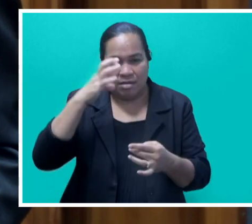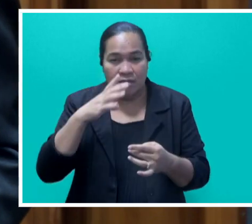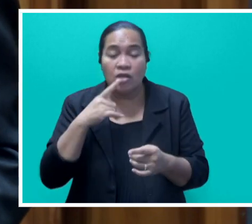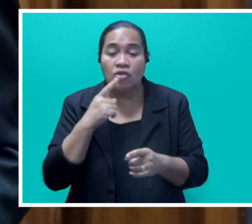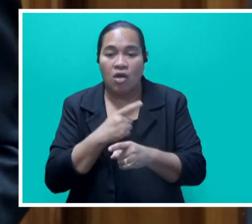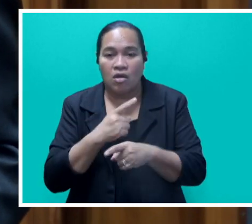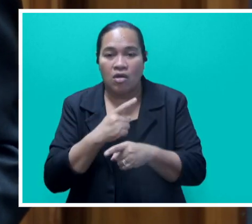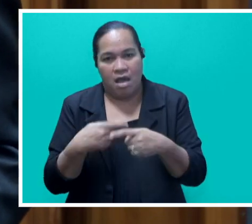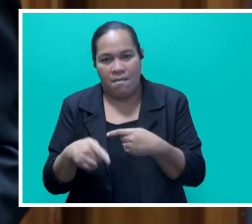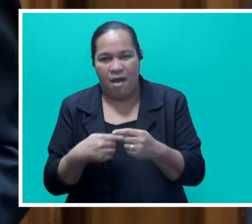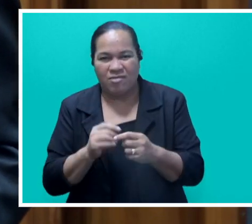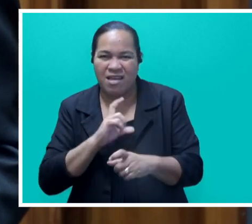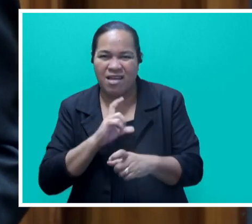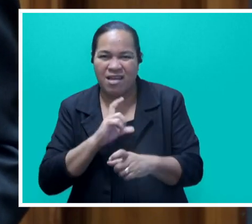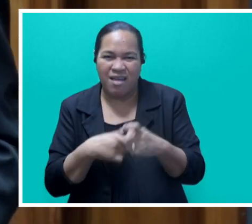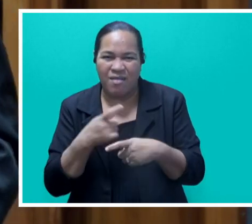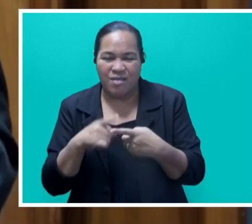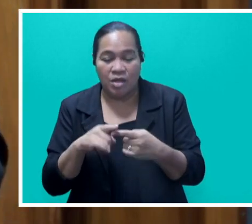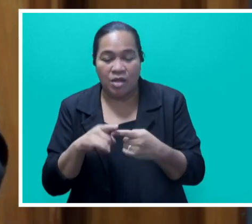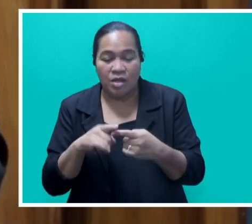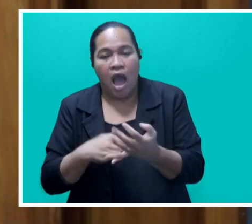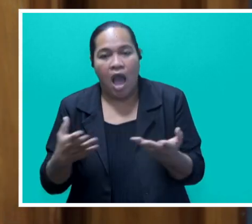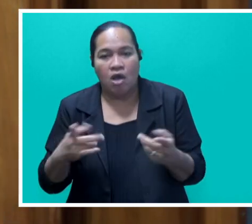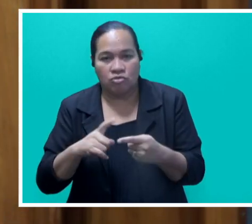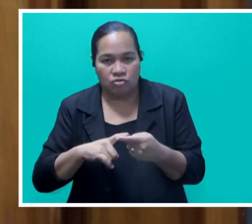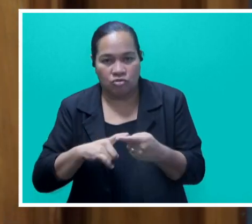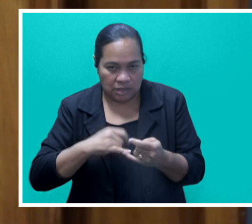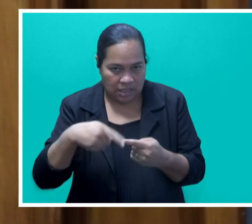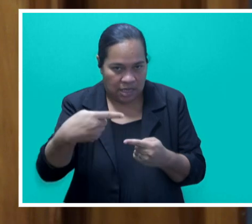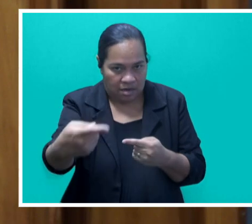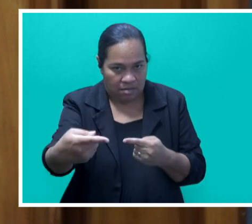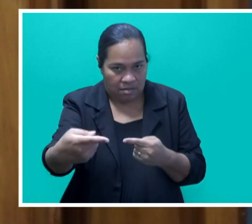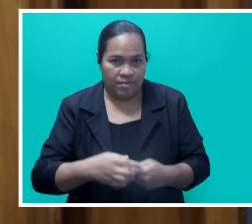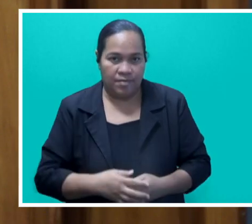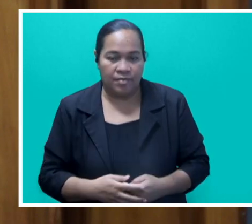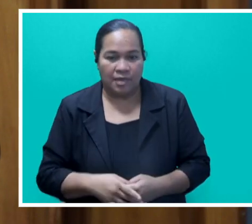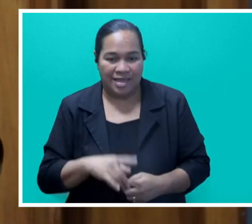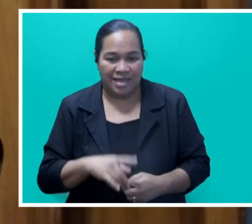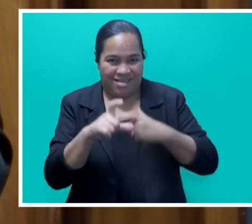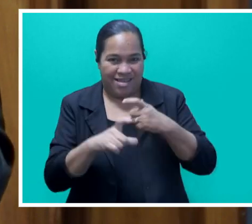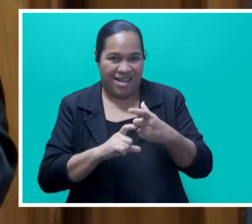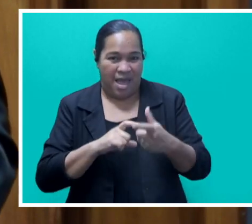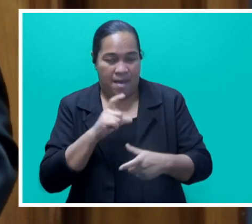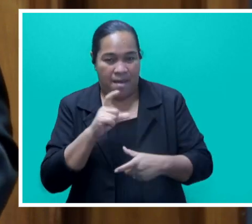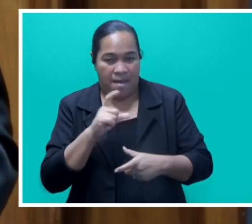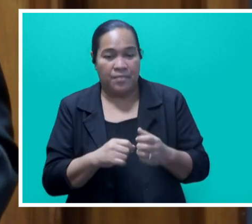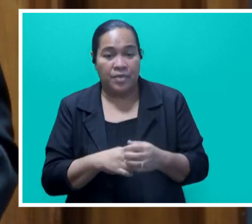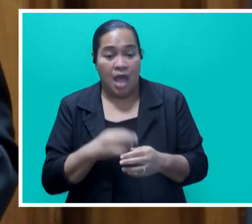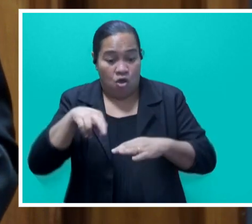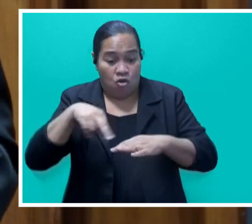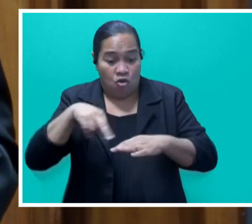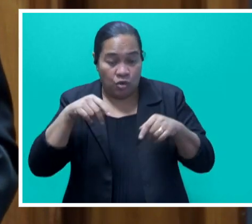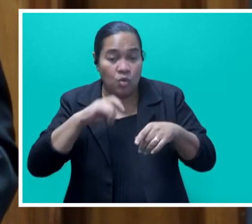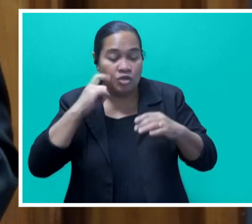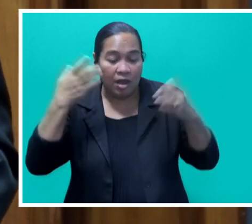environmental goals with sustainability at its core. In the regional context, we will focus on